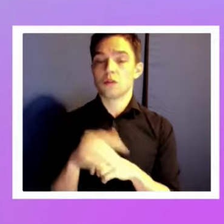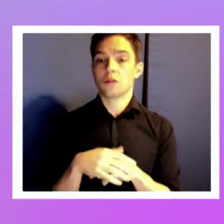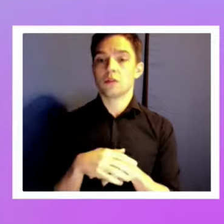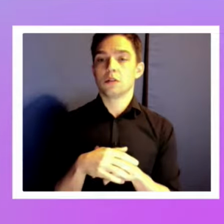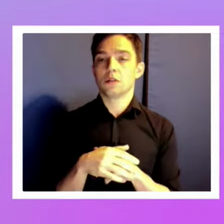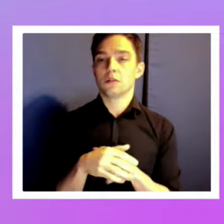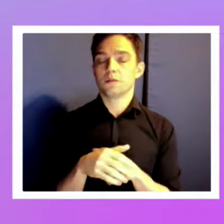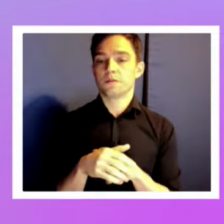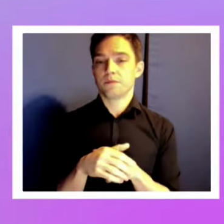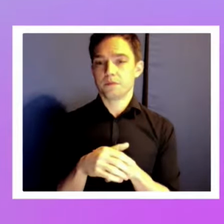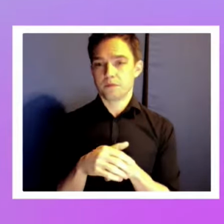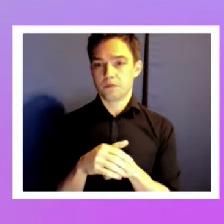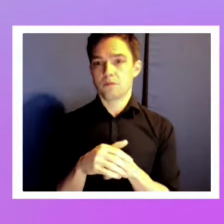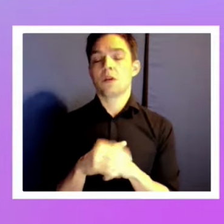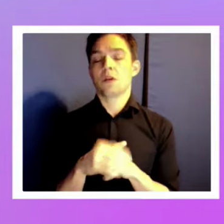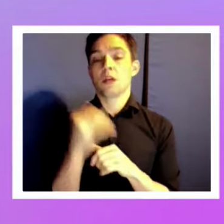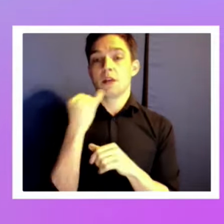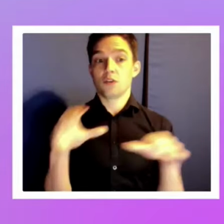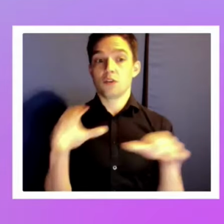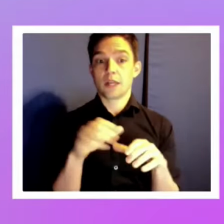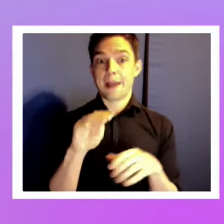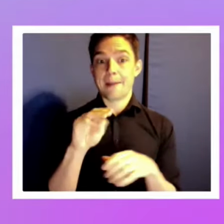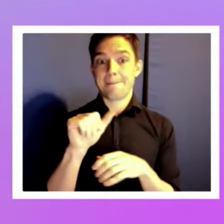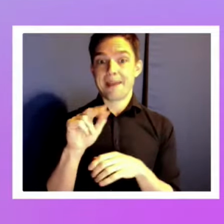a manual accessibility audit.